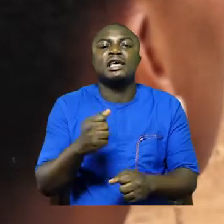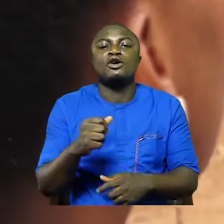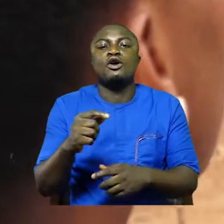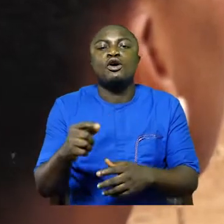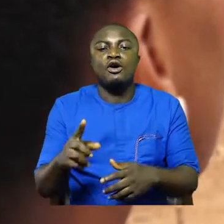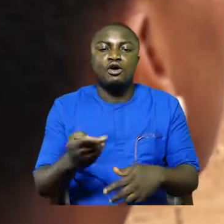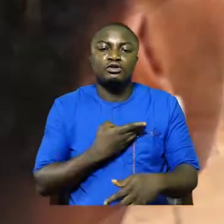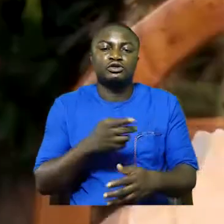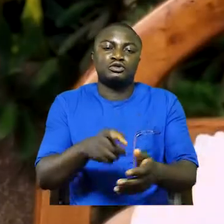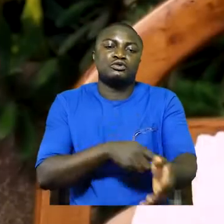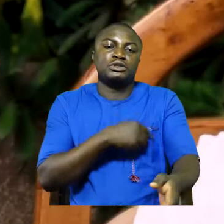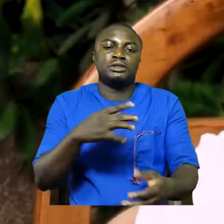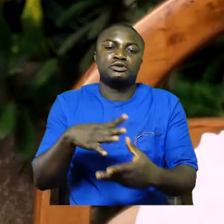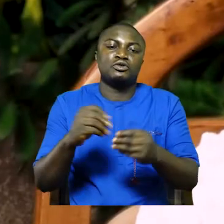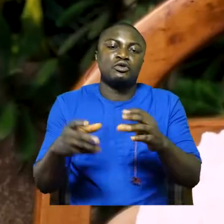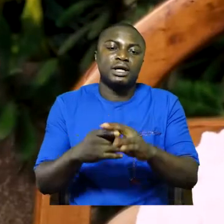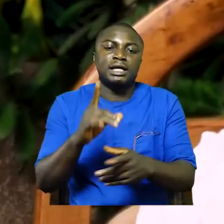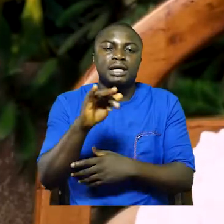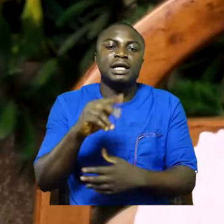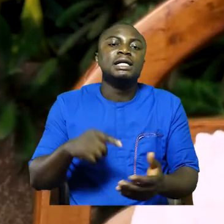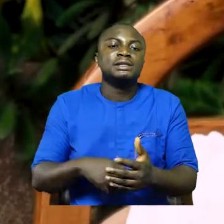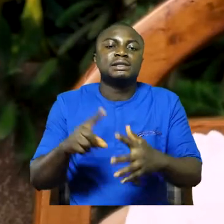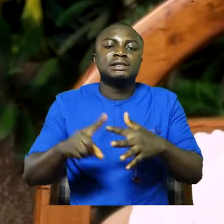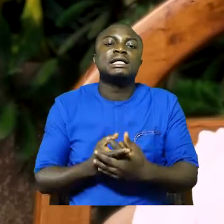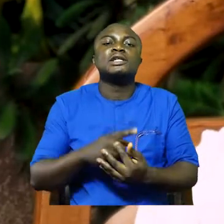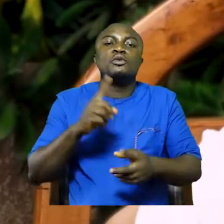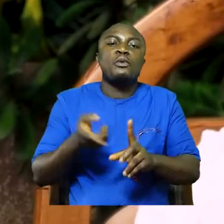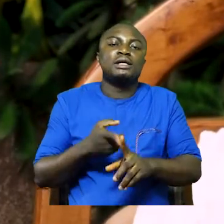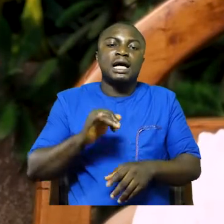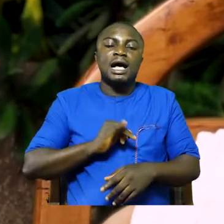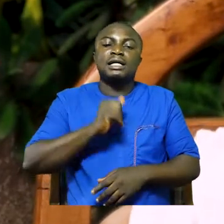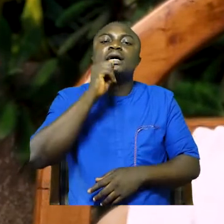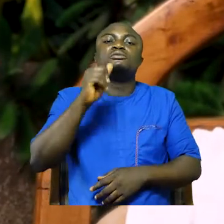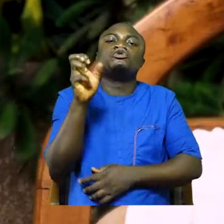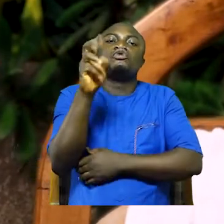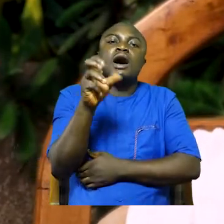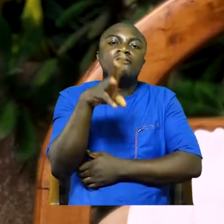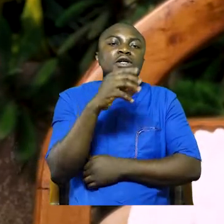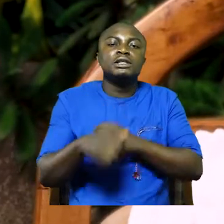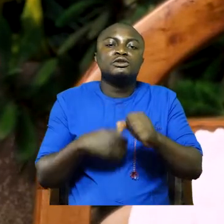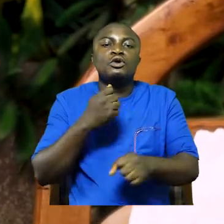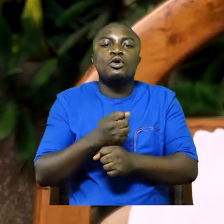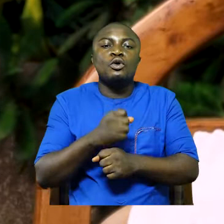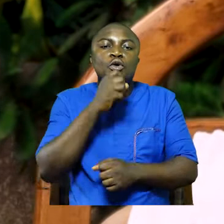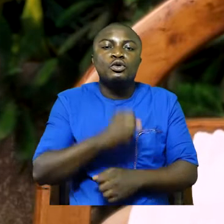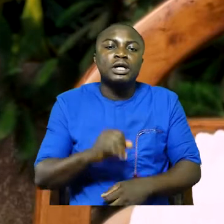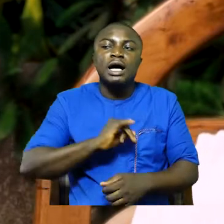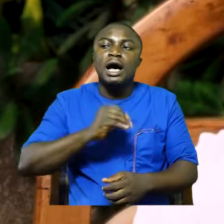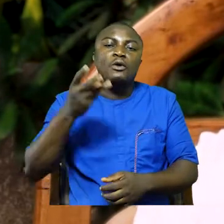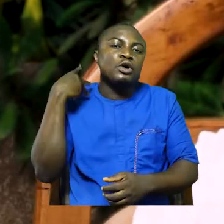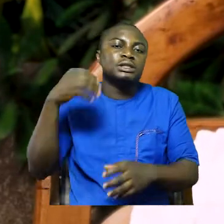the storyline? It started when I was about 12 years old. I was in a boarding